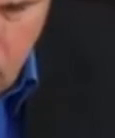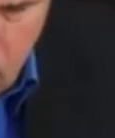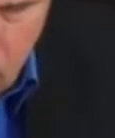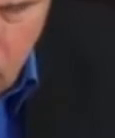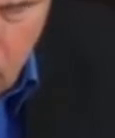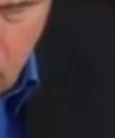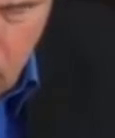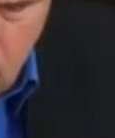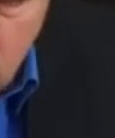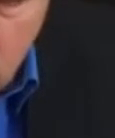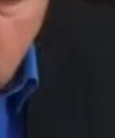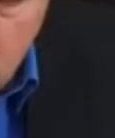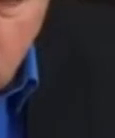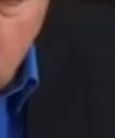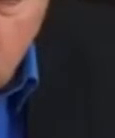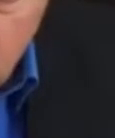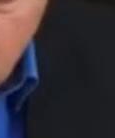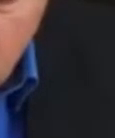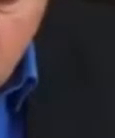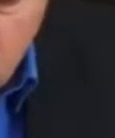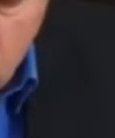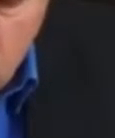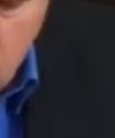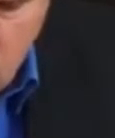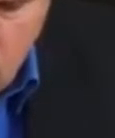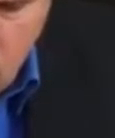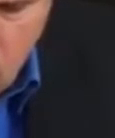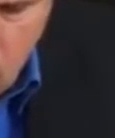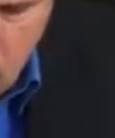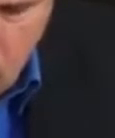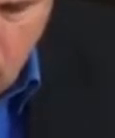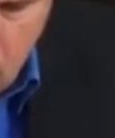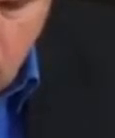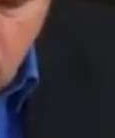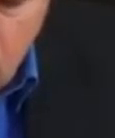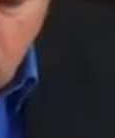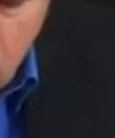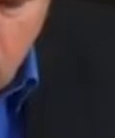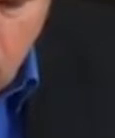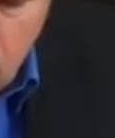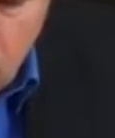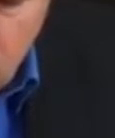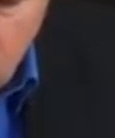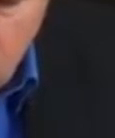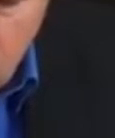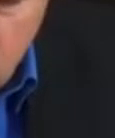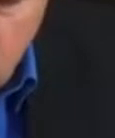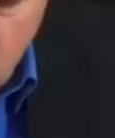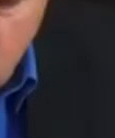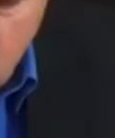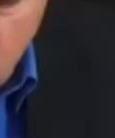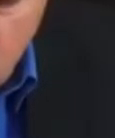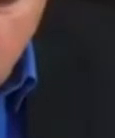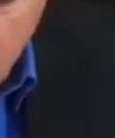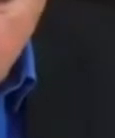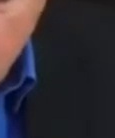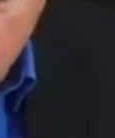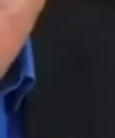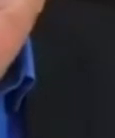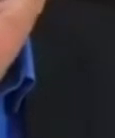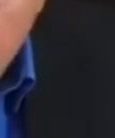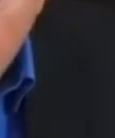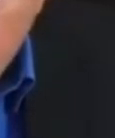the bad intentions of the people that were in power before, to now they're